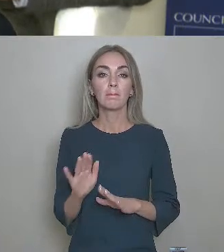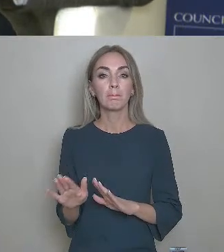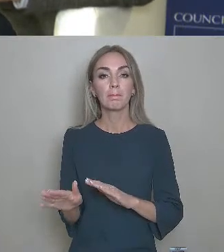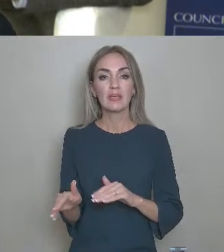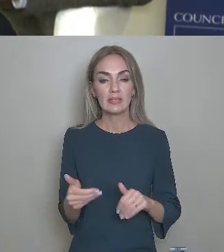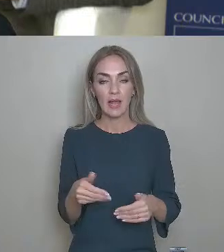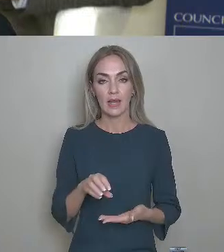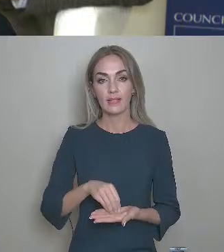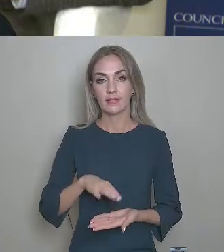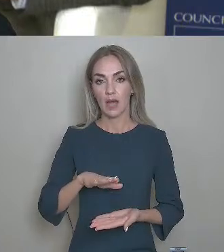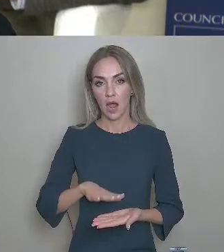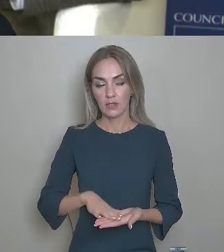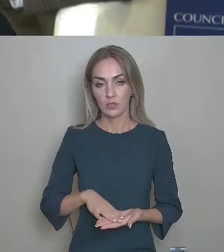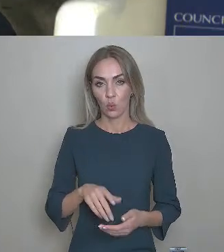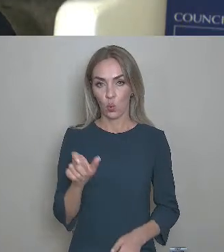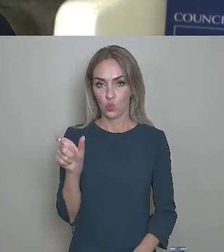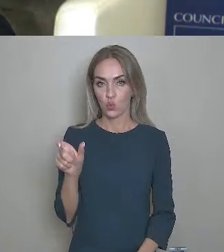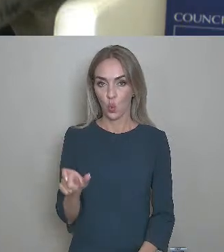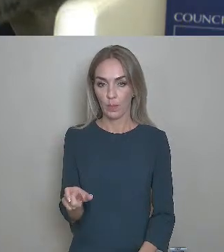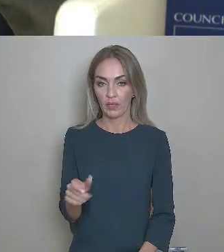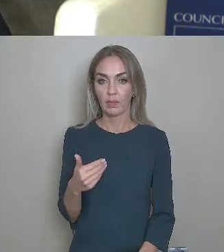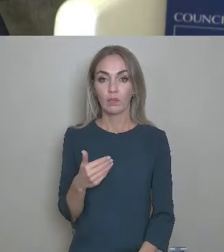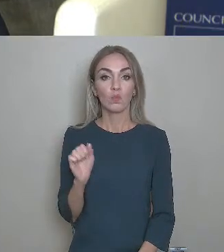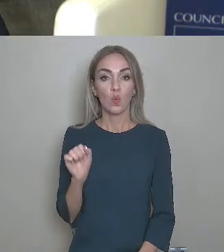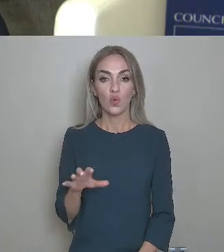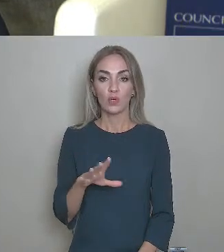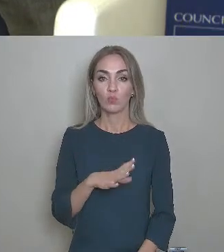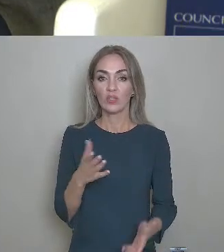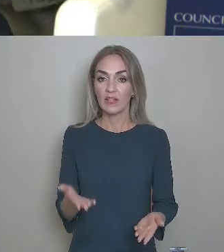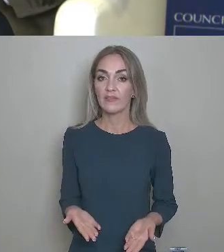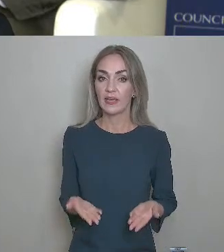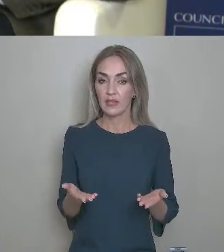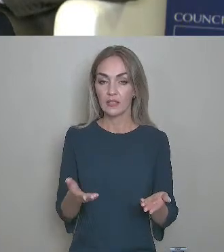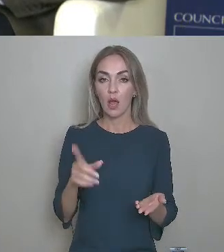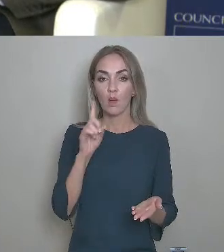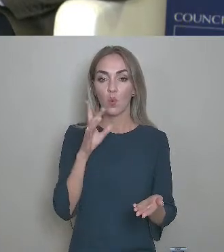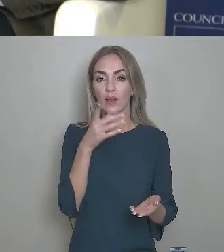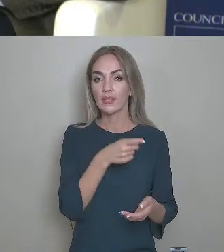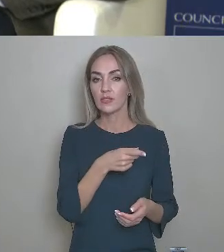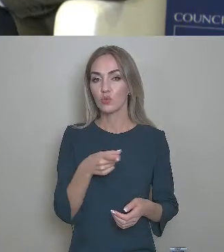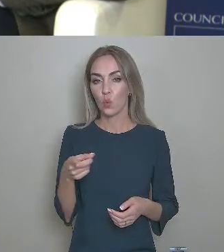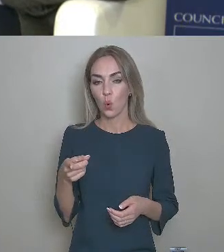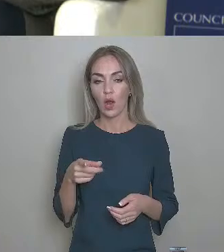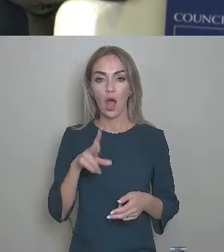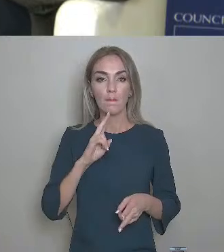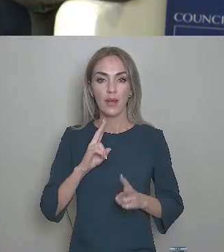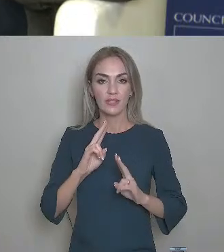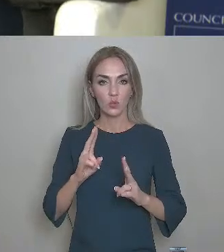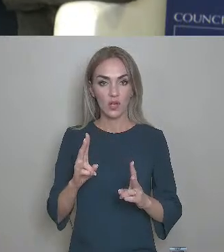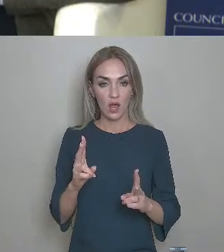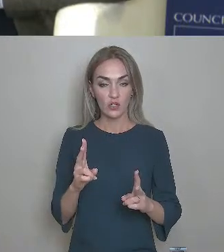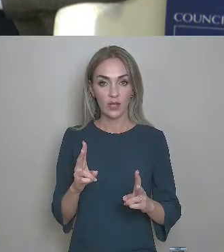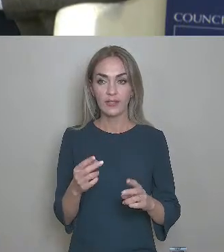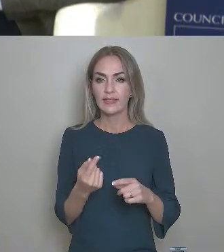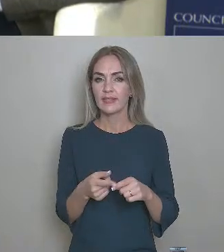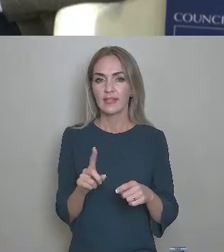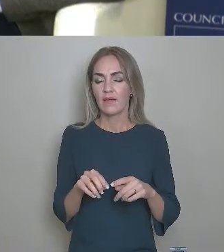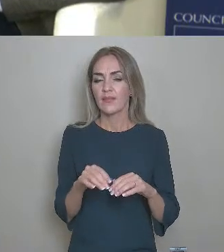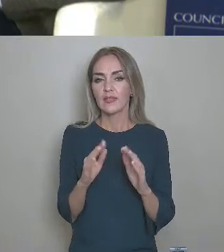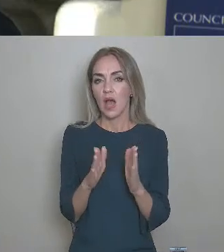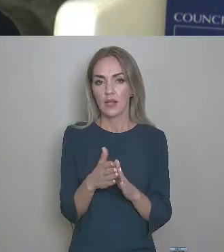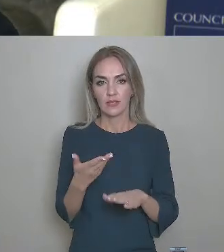effect following registration of the person. So the ruling could be delivered, but